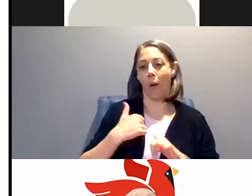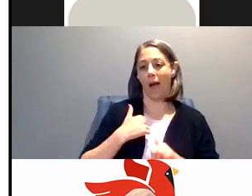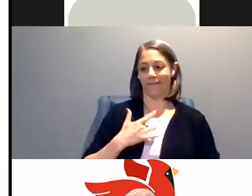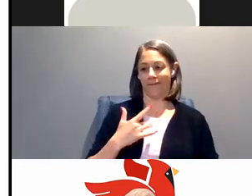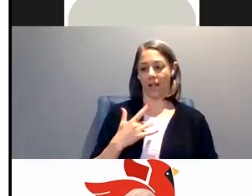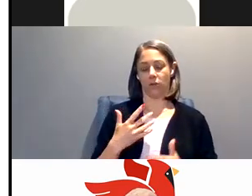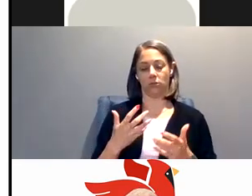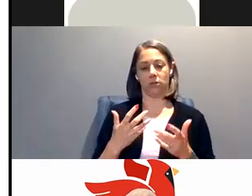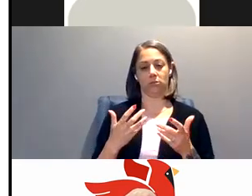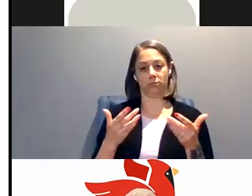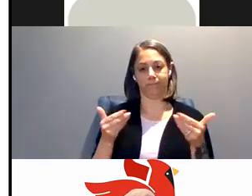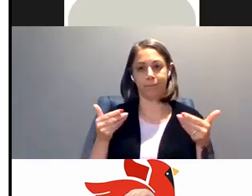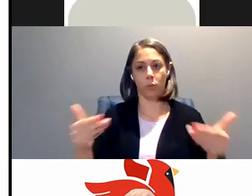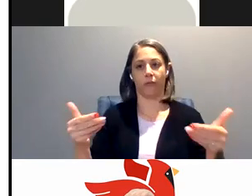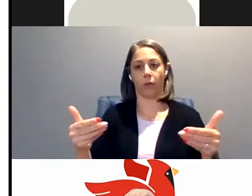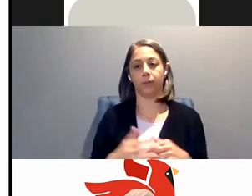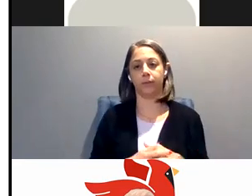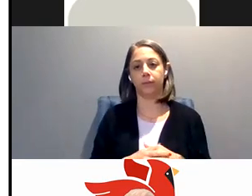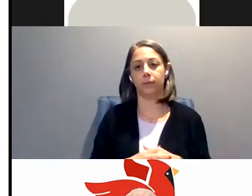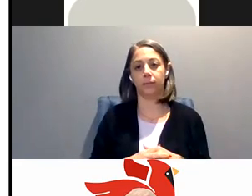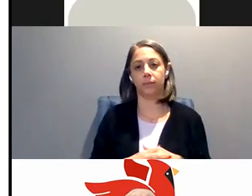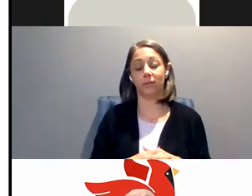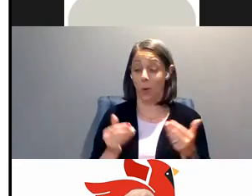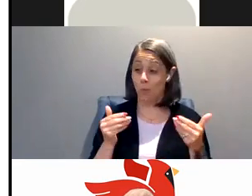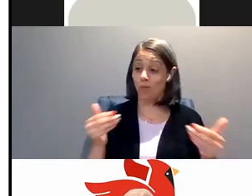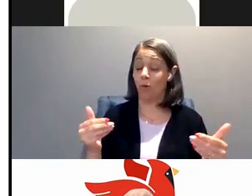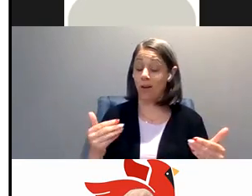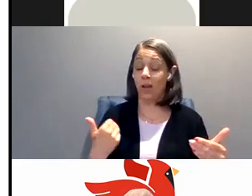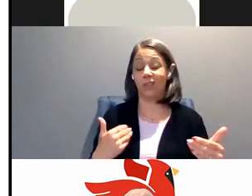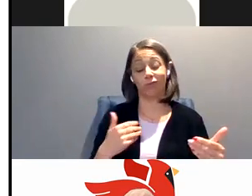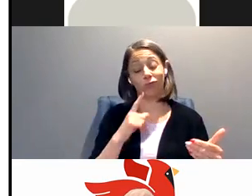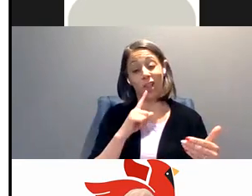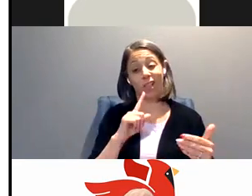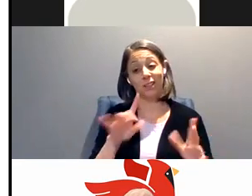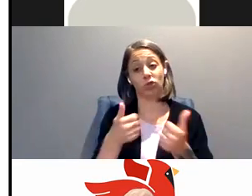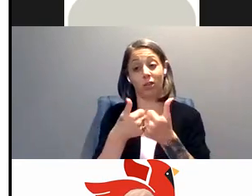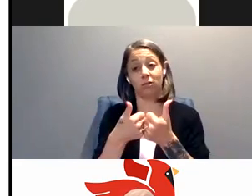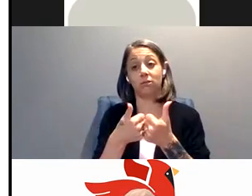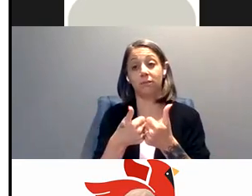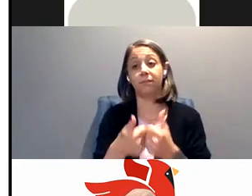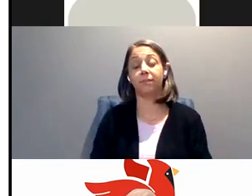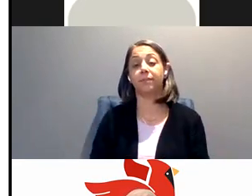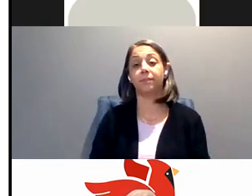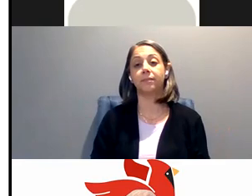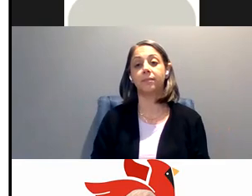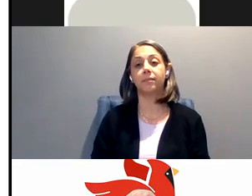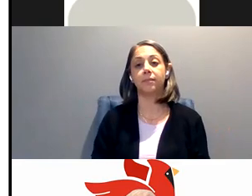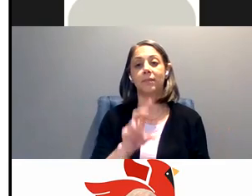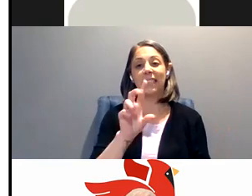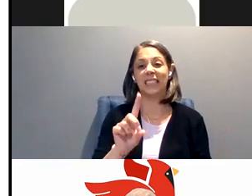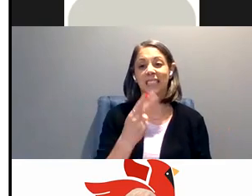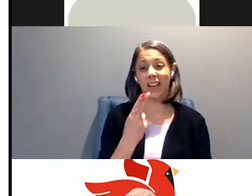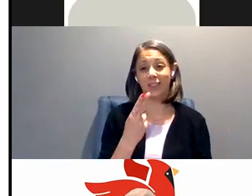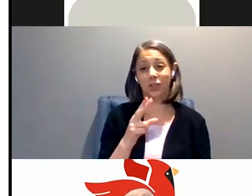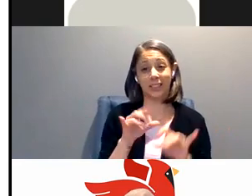forward. And moving forward was challenging. The DH system isn't the